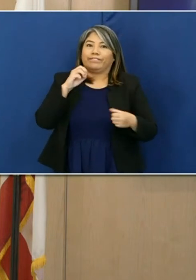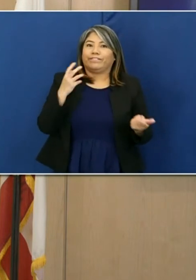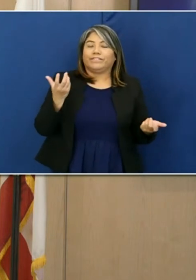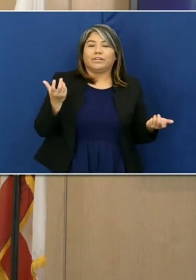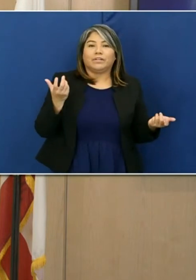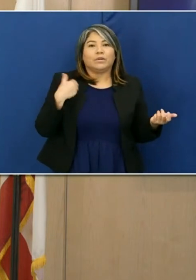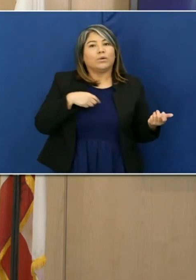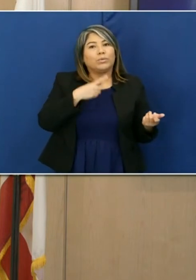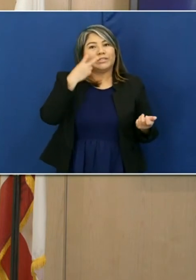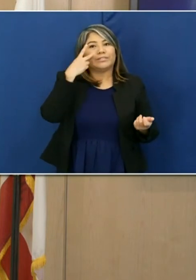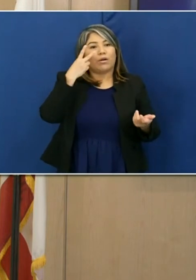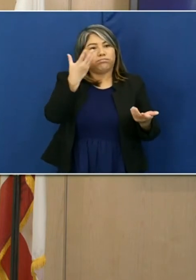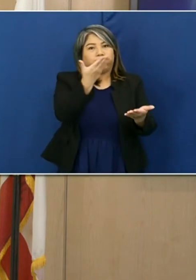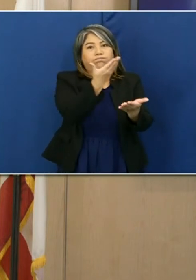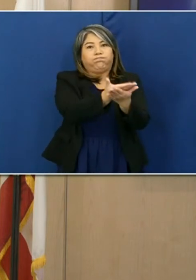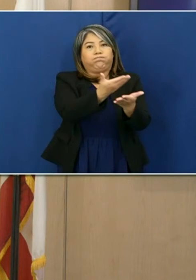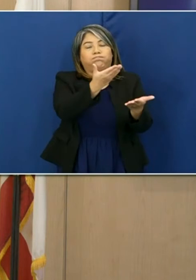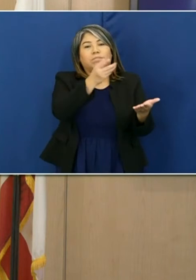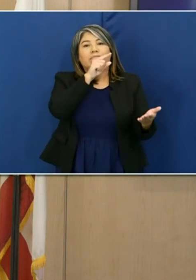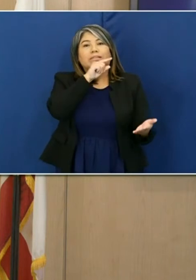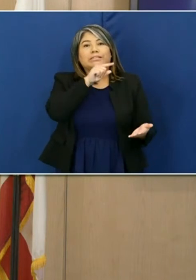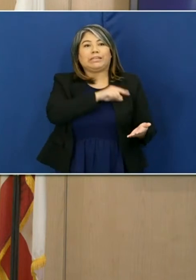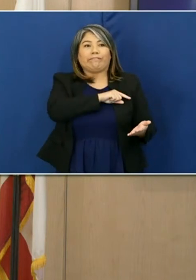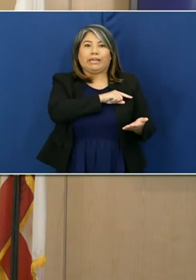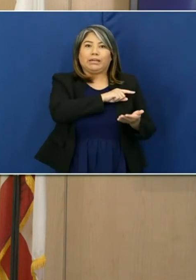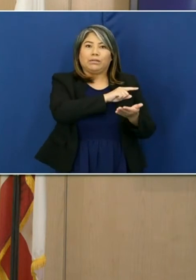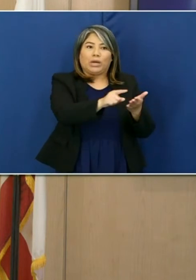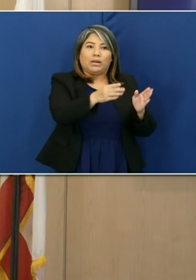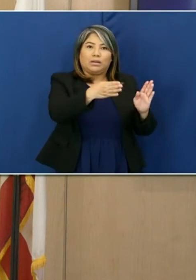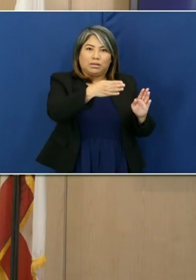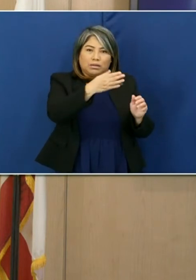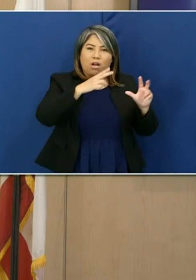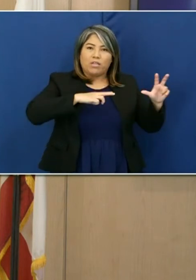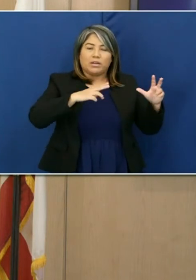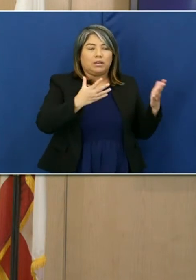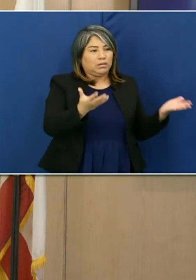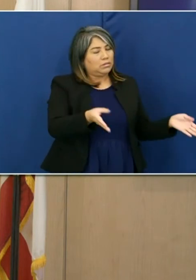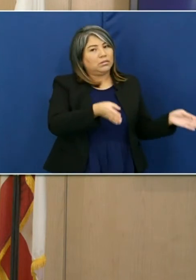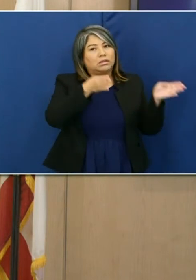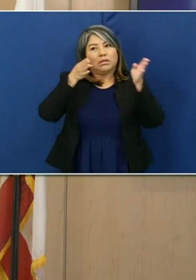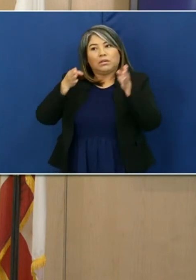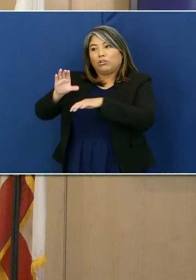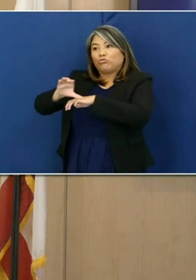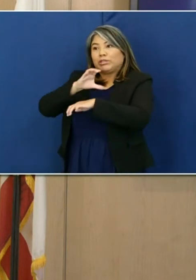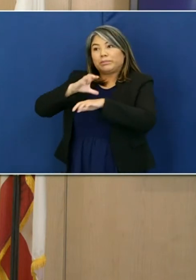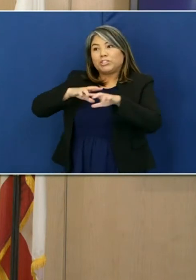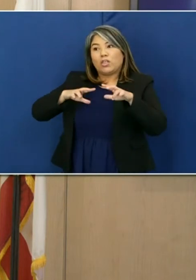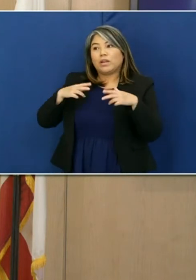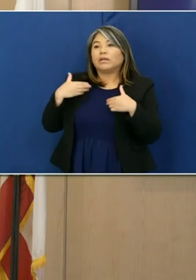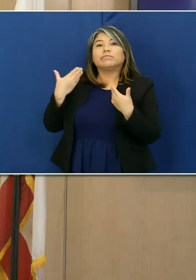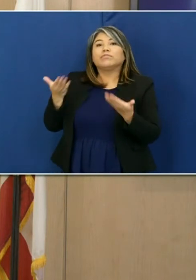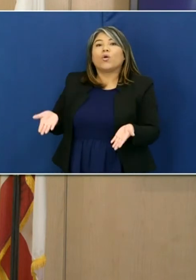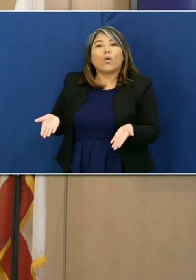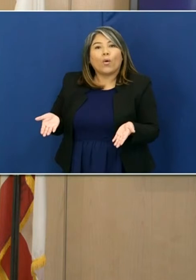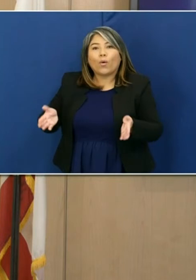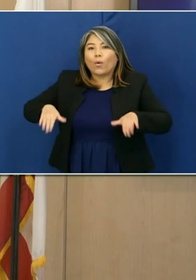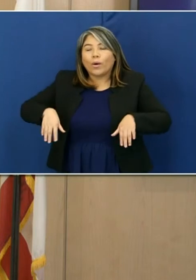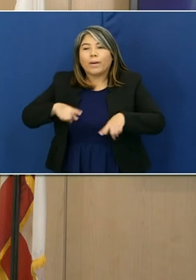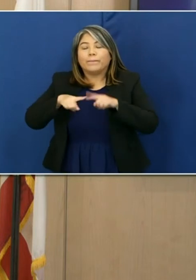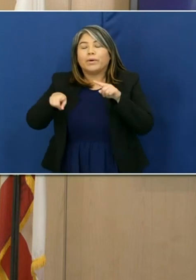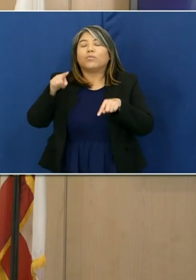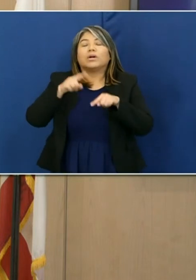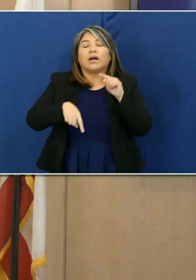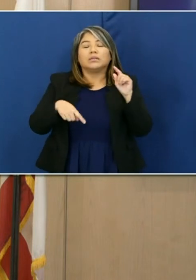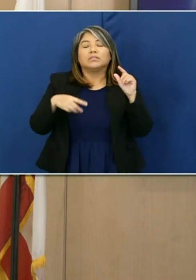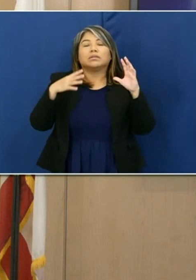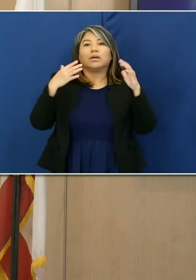what Thanksgiving did to us as a region. We don't yet know what the impact of Christmas will be. We cannot afford to have another